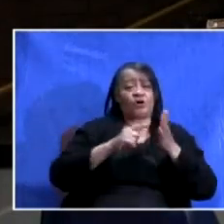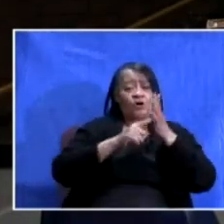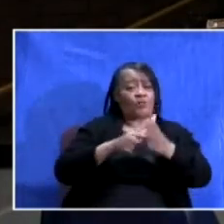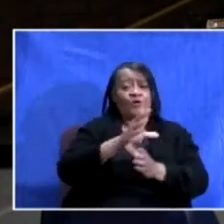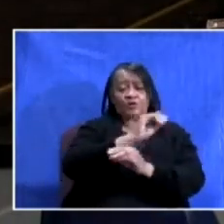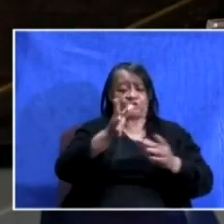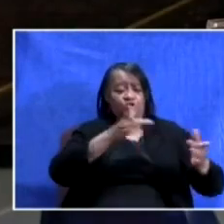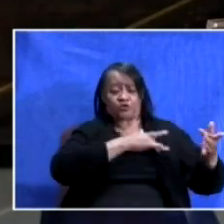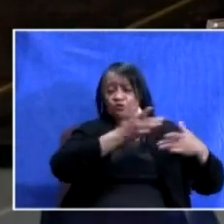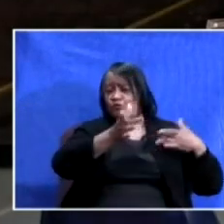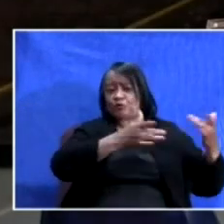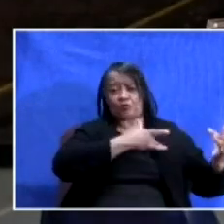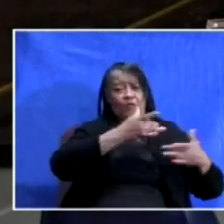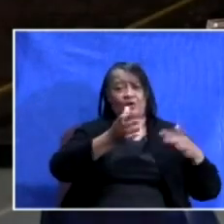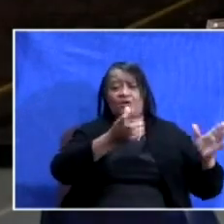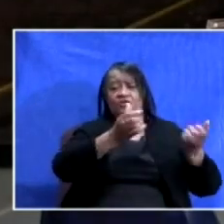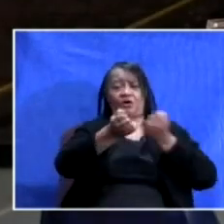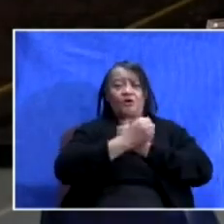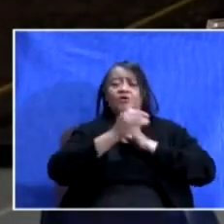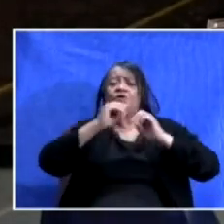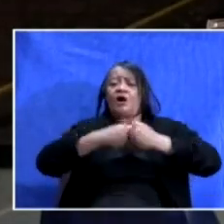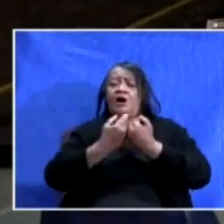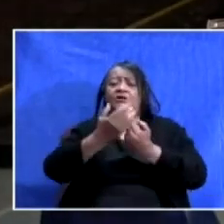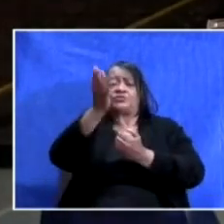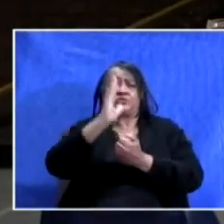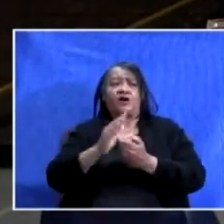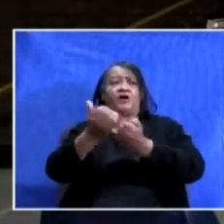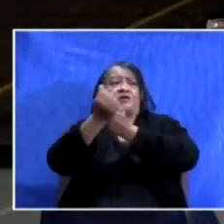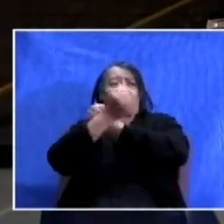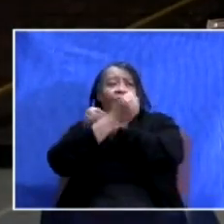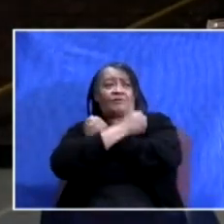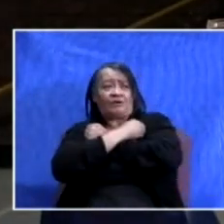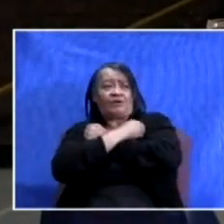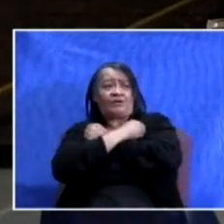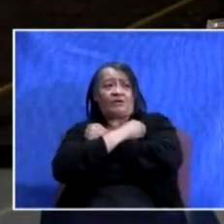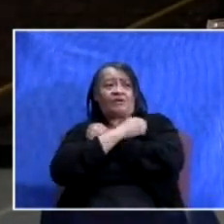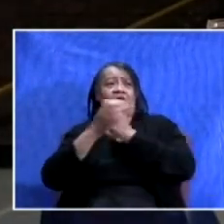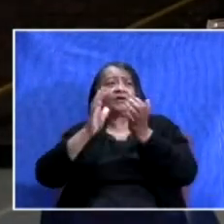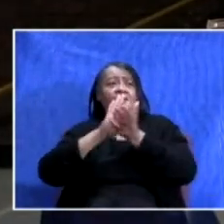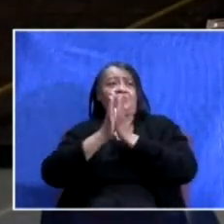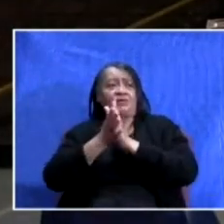no compassion, how can God's love be